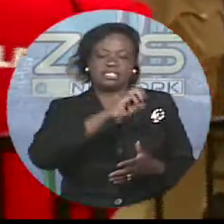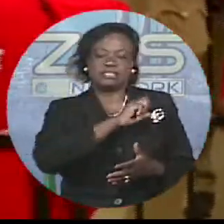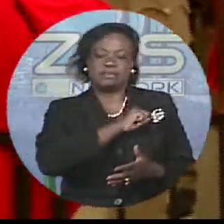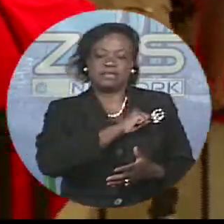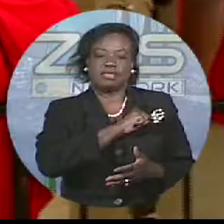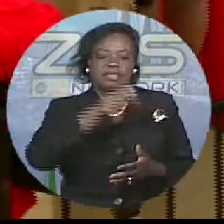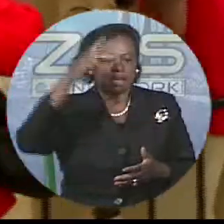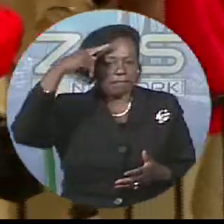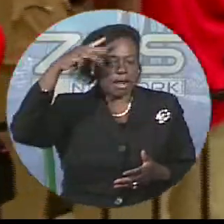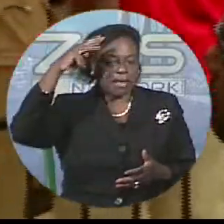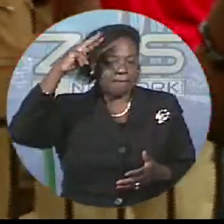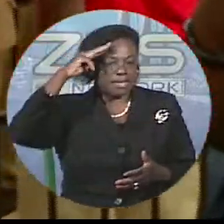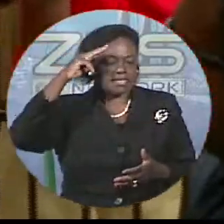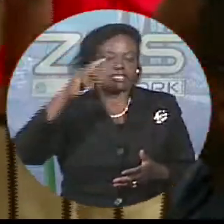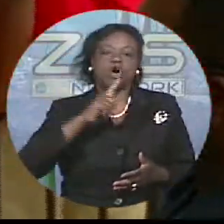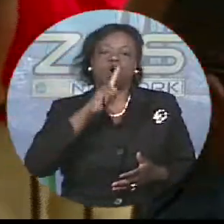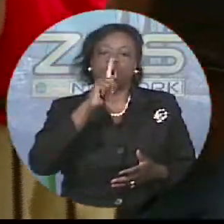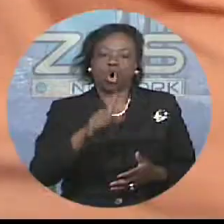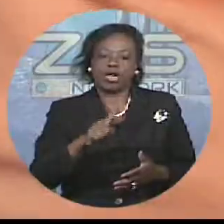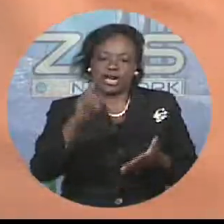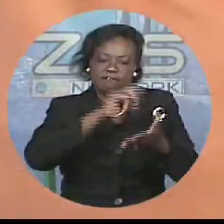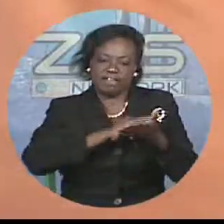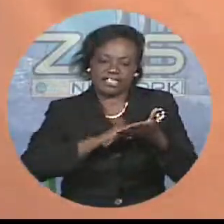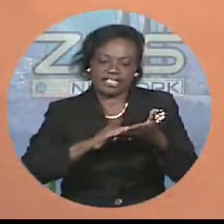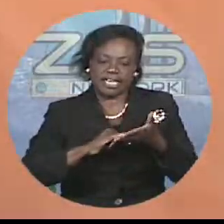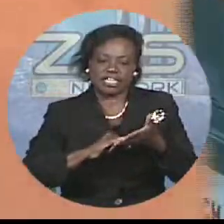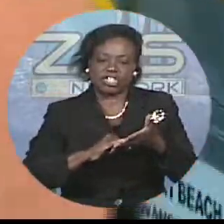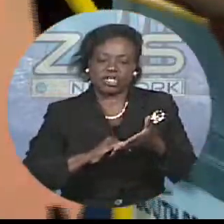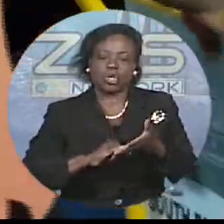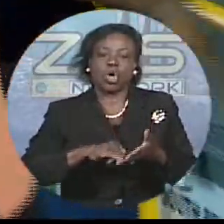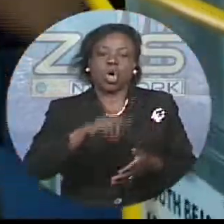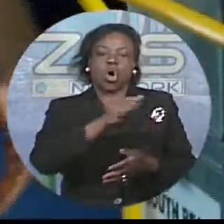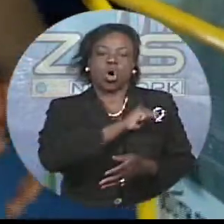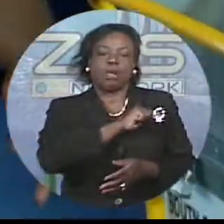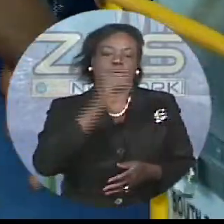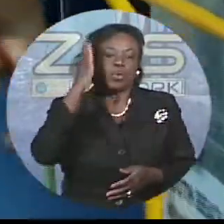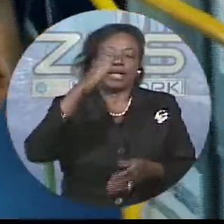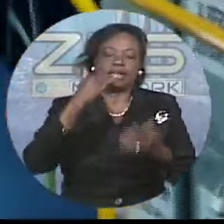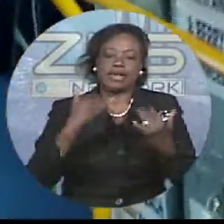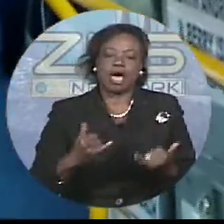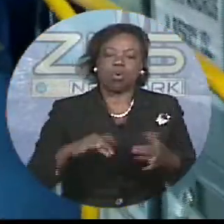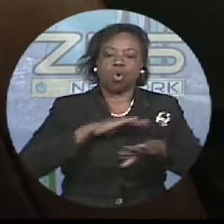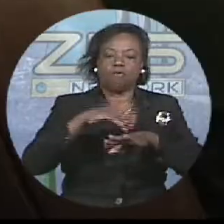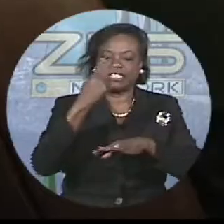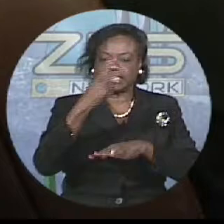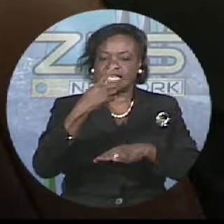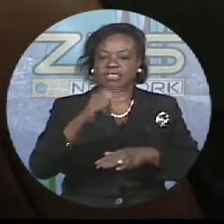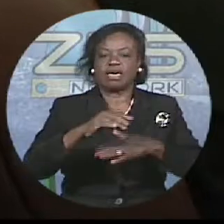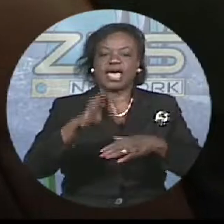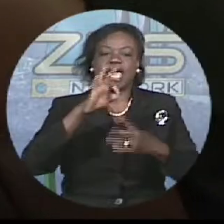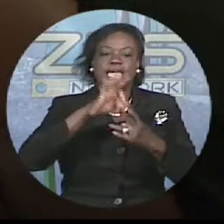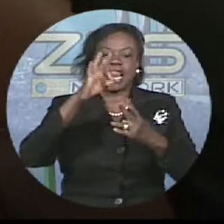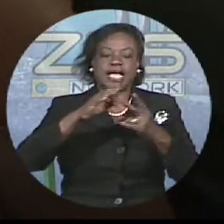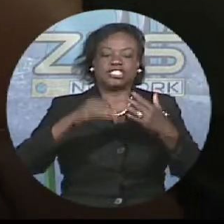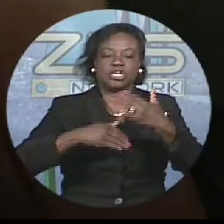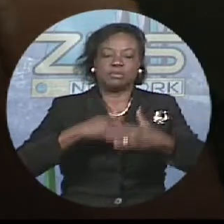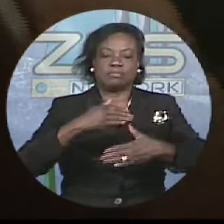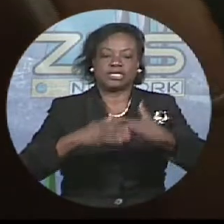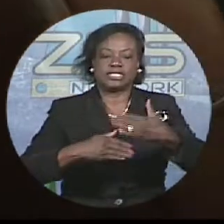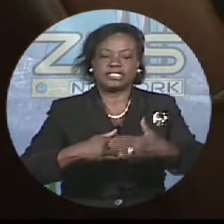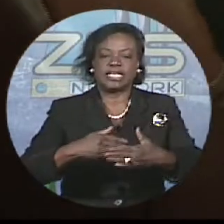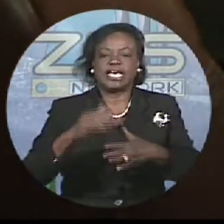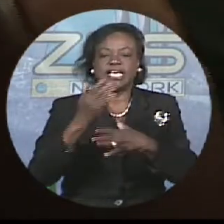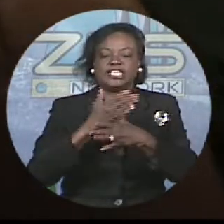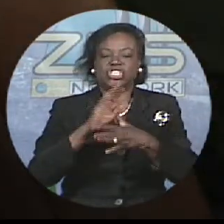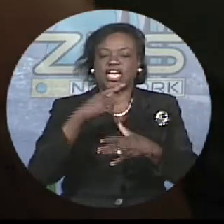has ordered an investigation into the matter, Aubrey will now oversee the election process. He shared with ZNS News that